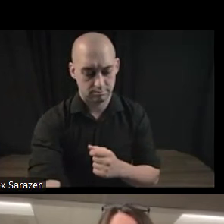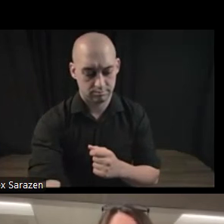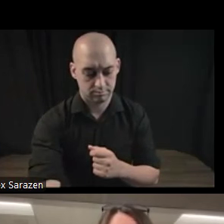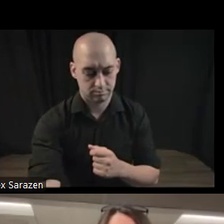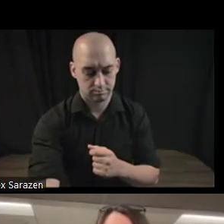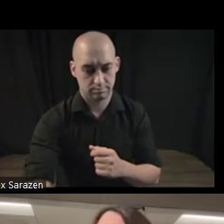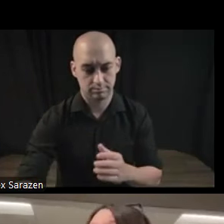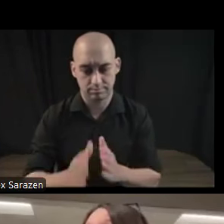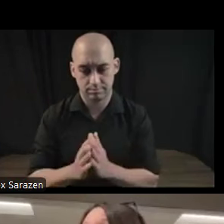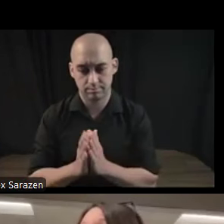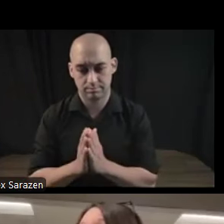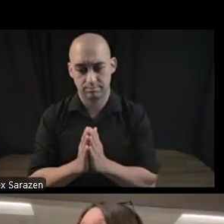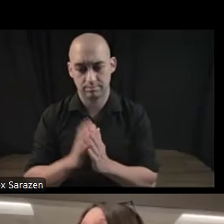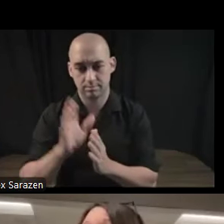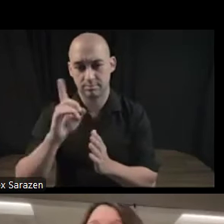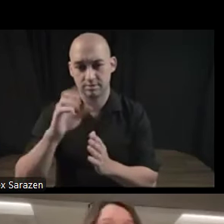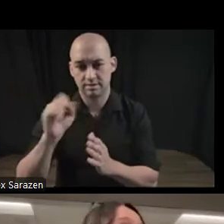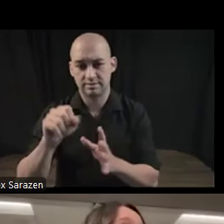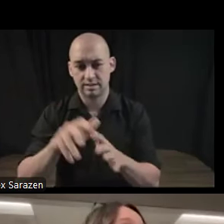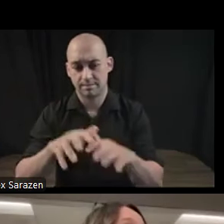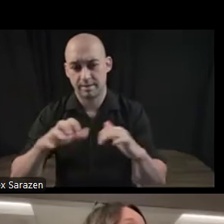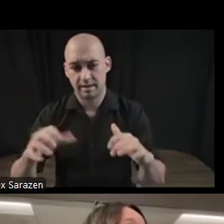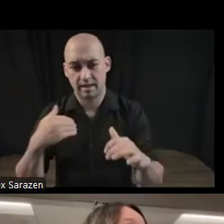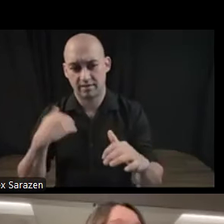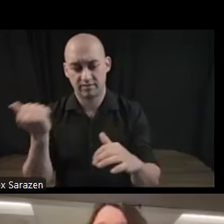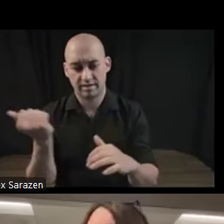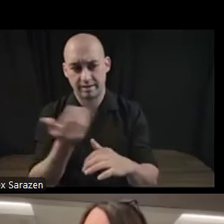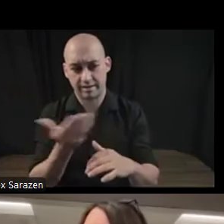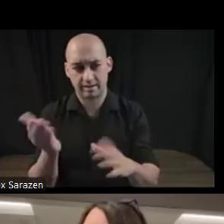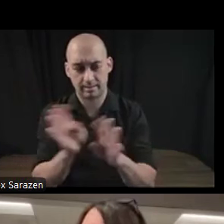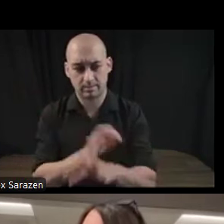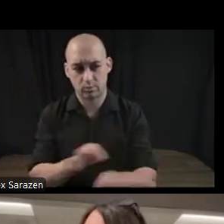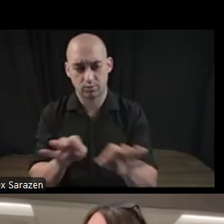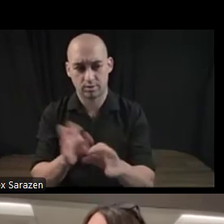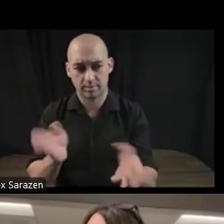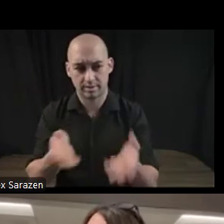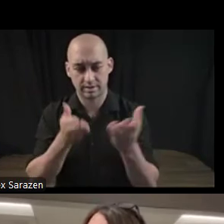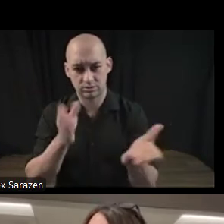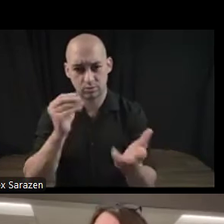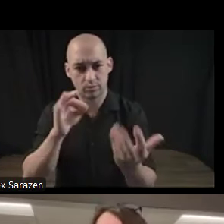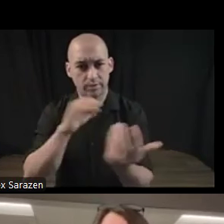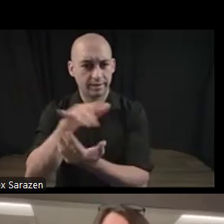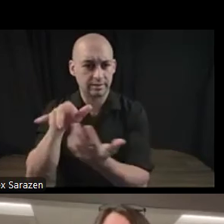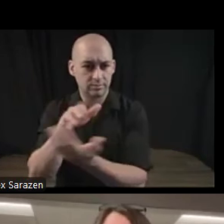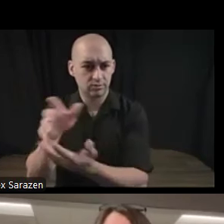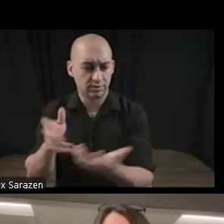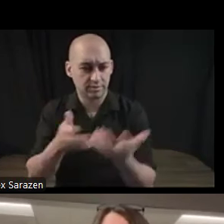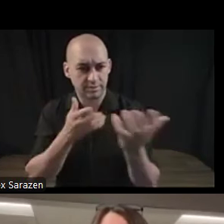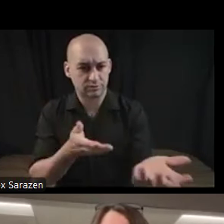Yeah, does the committee have any other input recommendations or engagement recommendations?